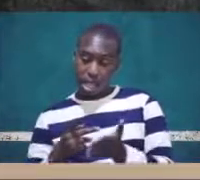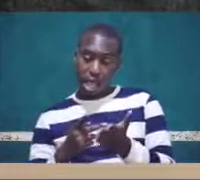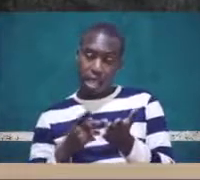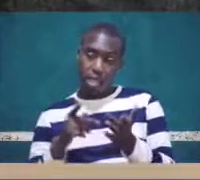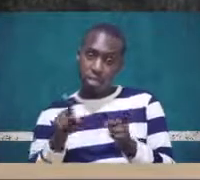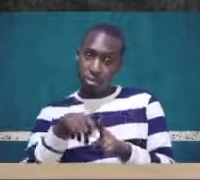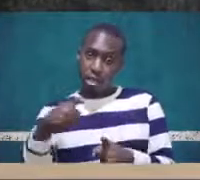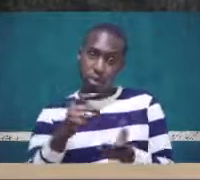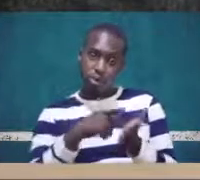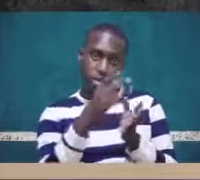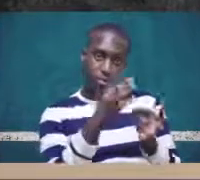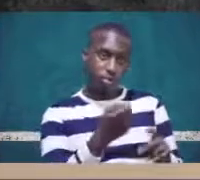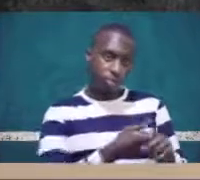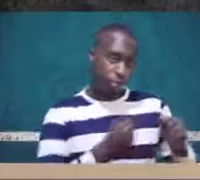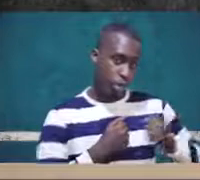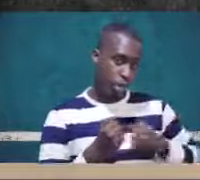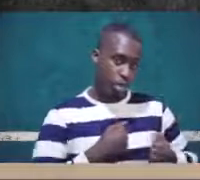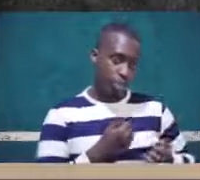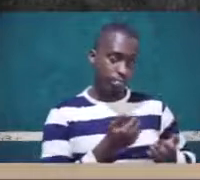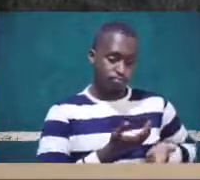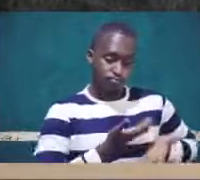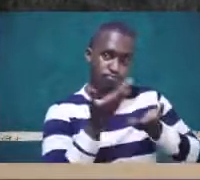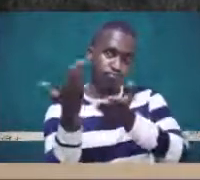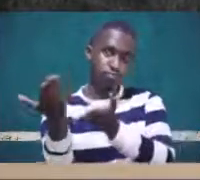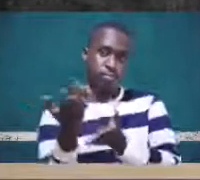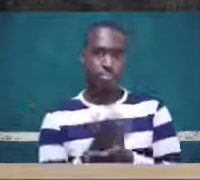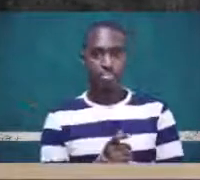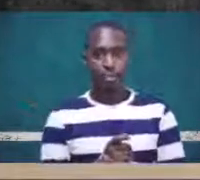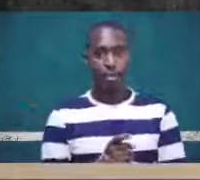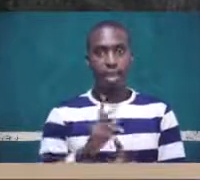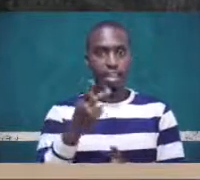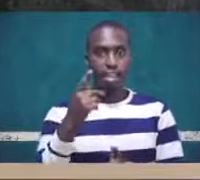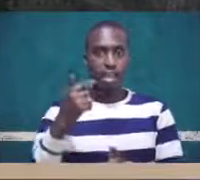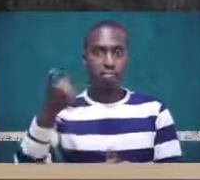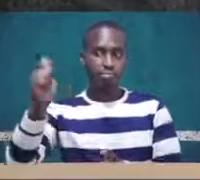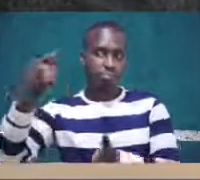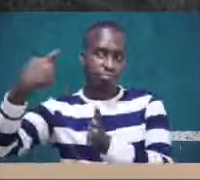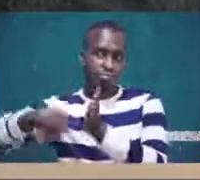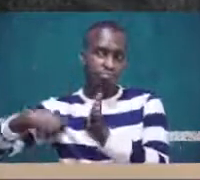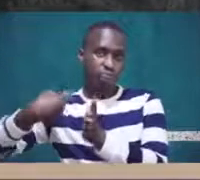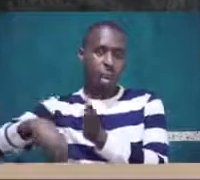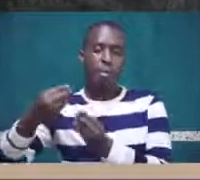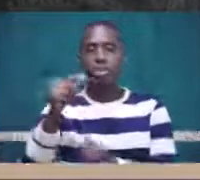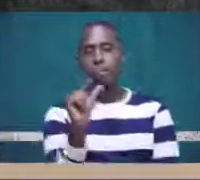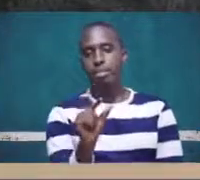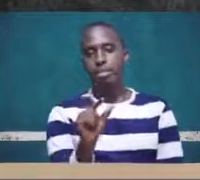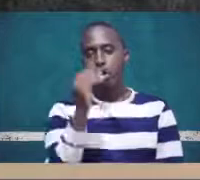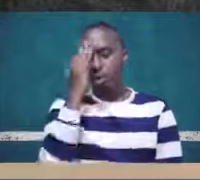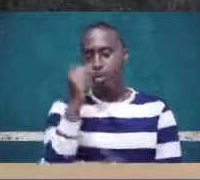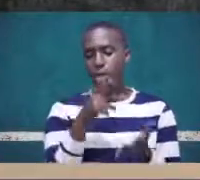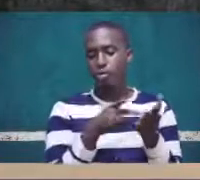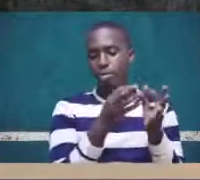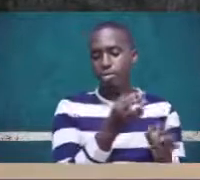also buying goods from Rwanda, is importing goods from Rwanda, Kenya will charge him or her a less tax because he bought them